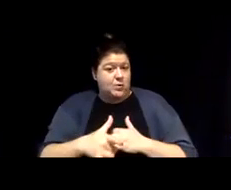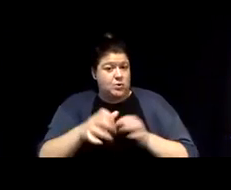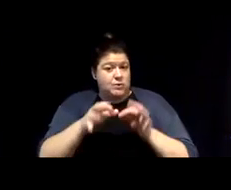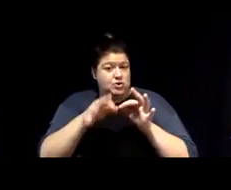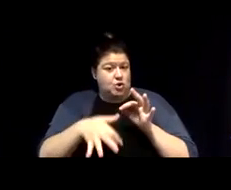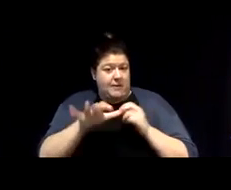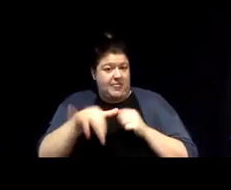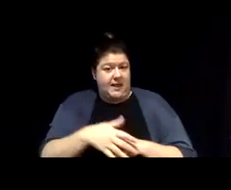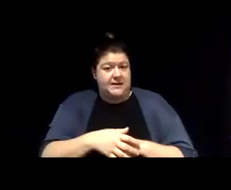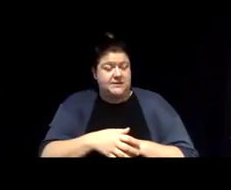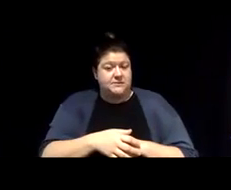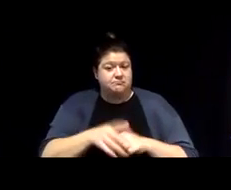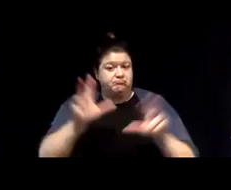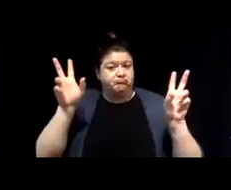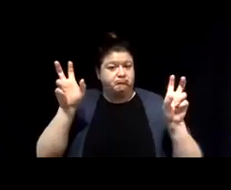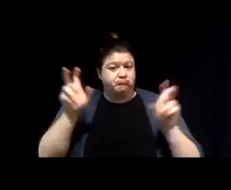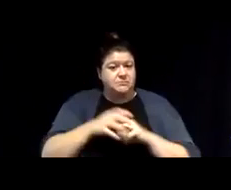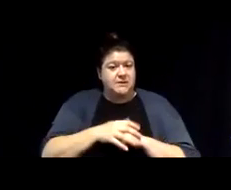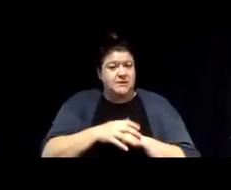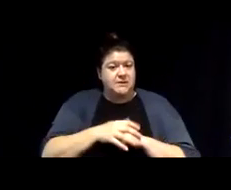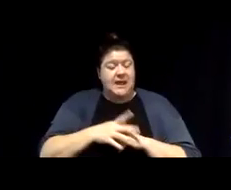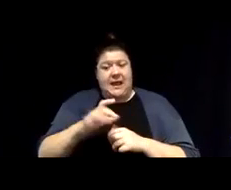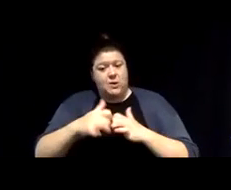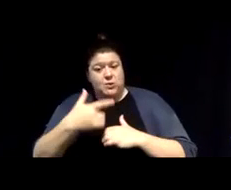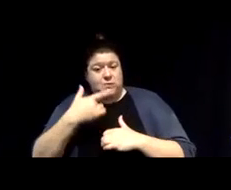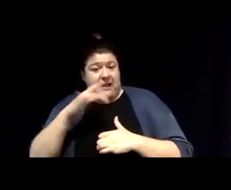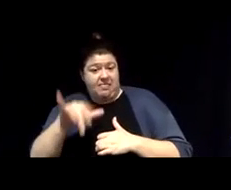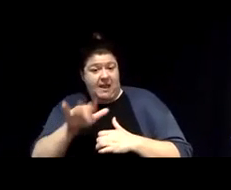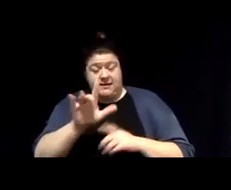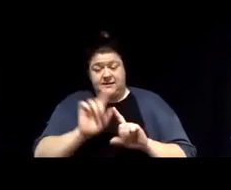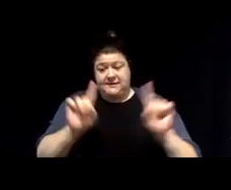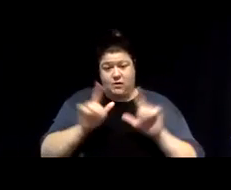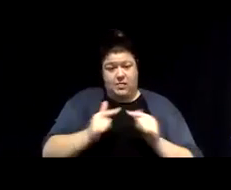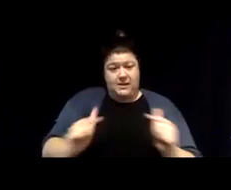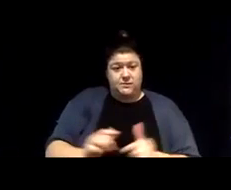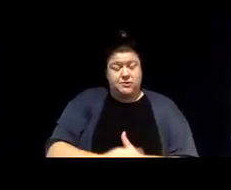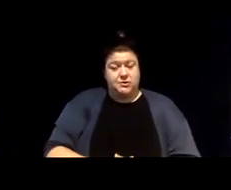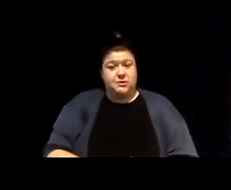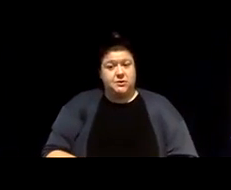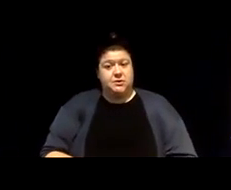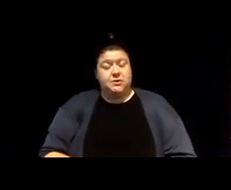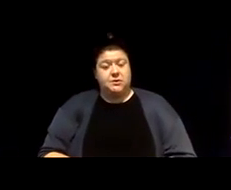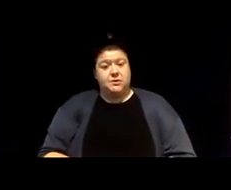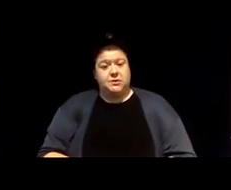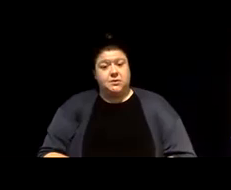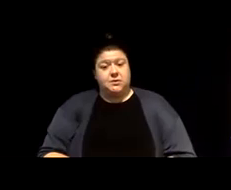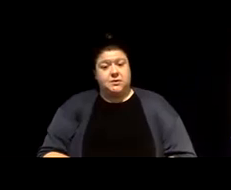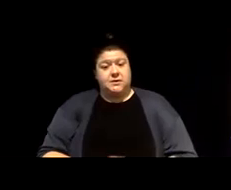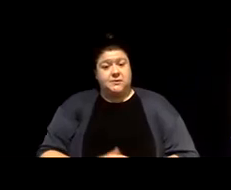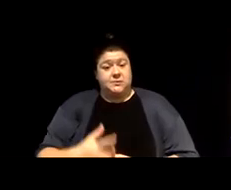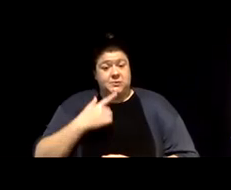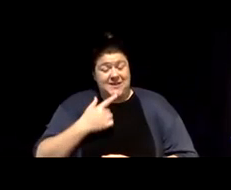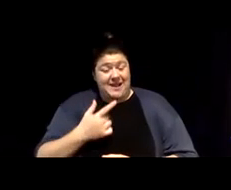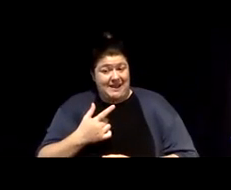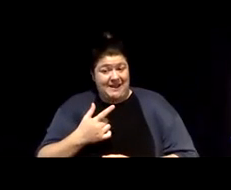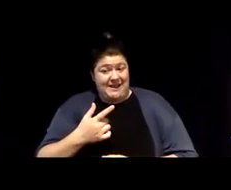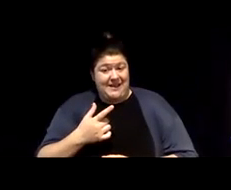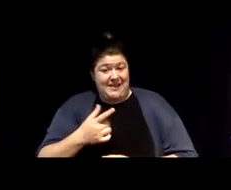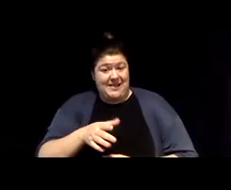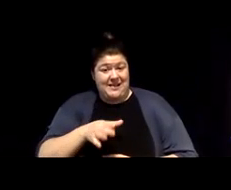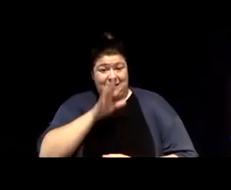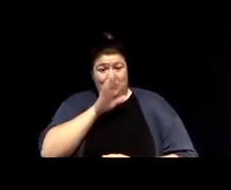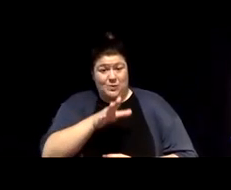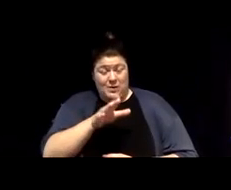interpret that term? How would you say that in your language? Okay, are you going to say the literal